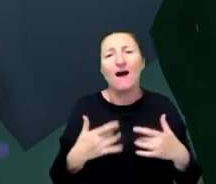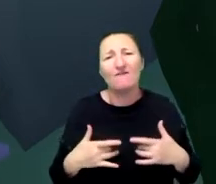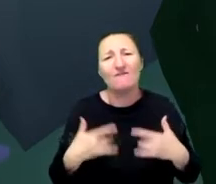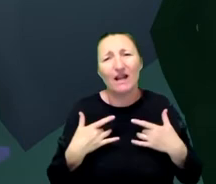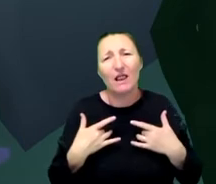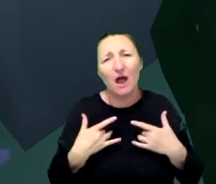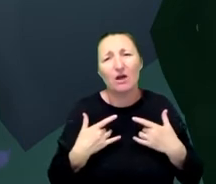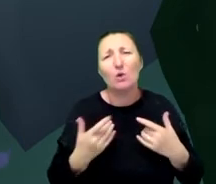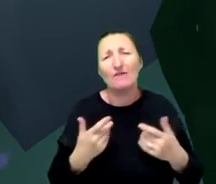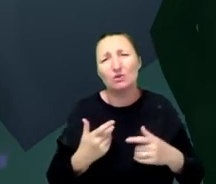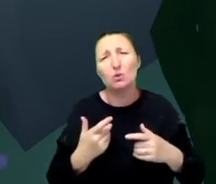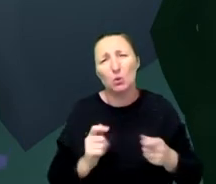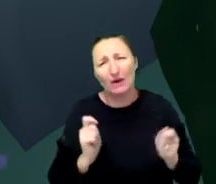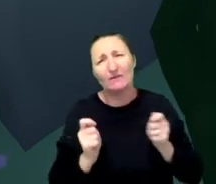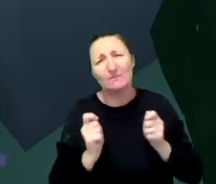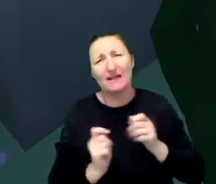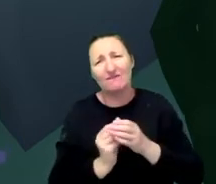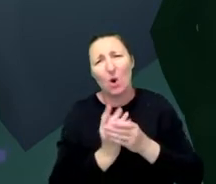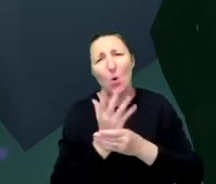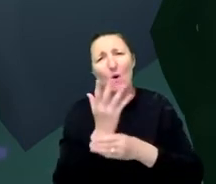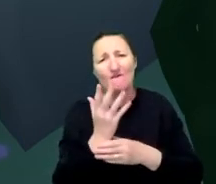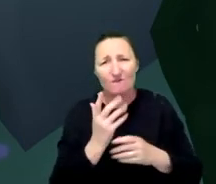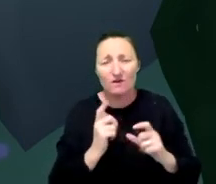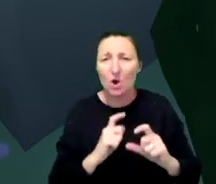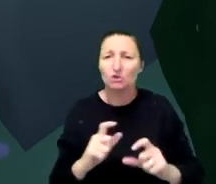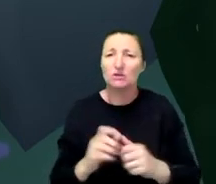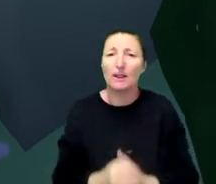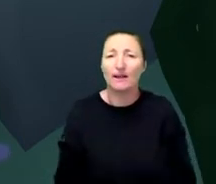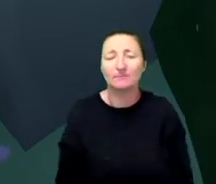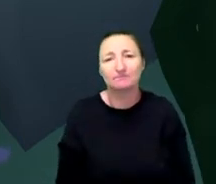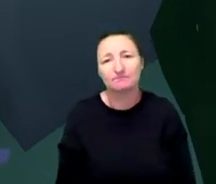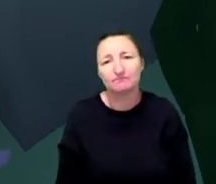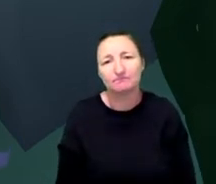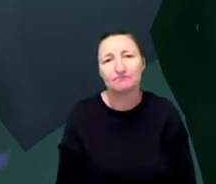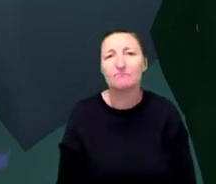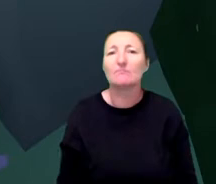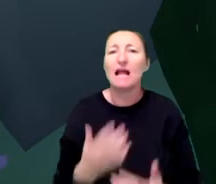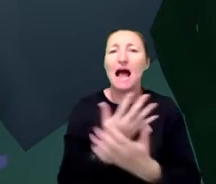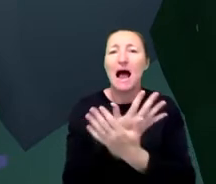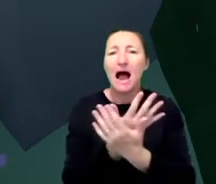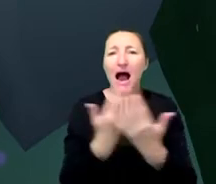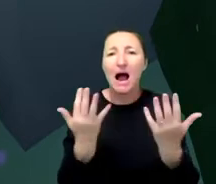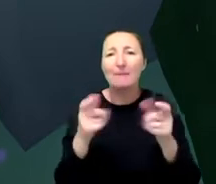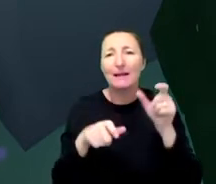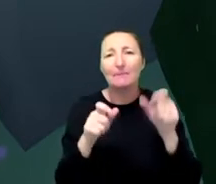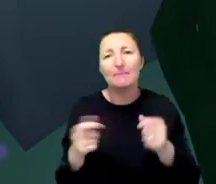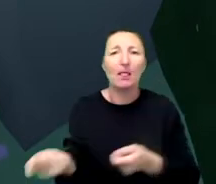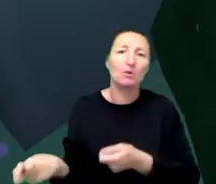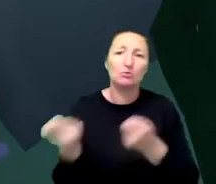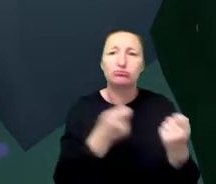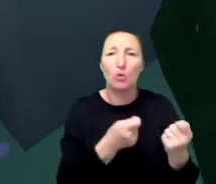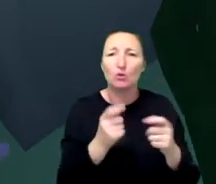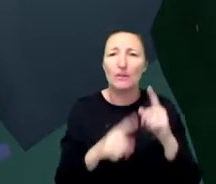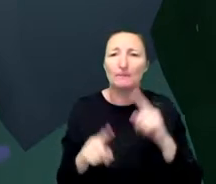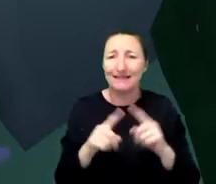constantly evolving over the. And how many people did you bring into those meetings? So was it important to you to